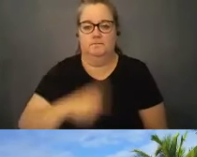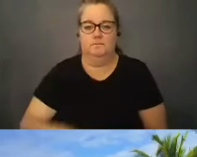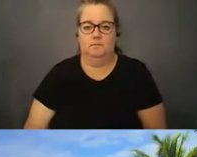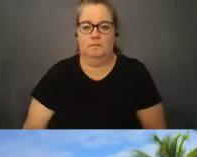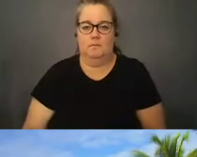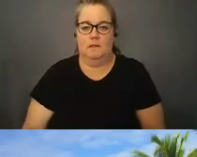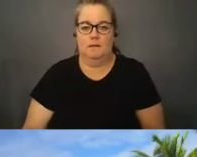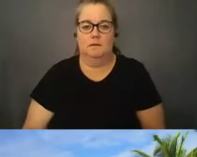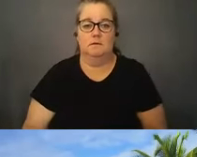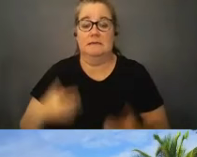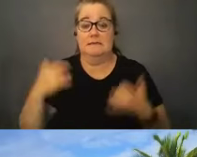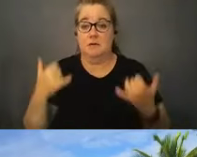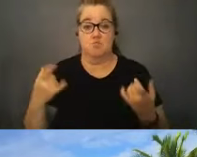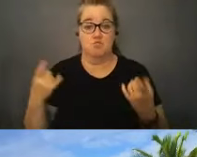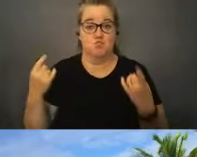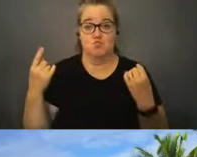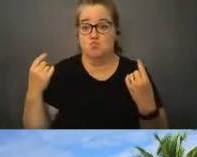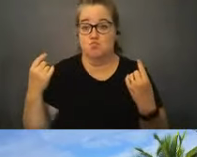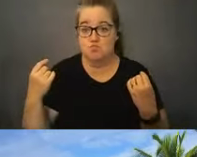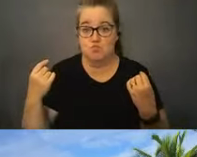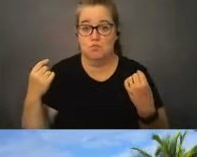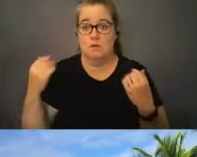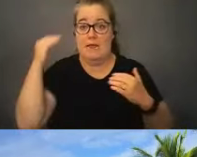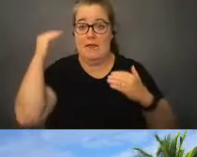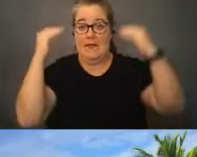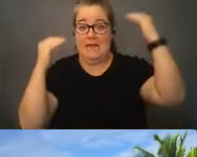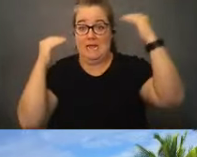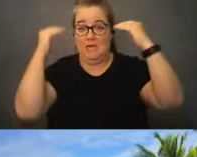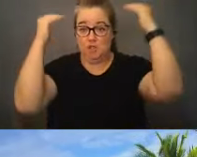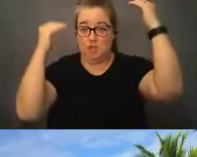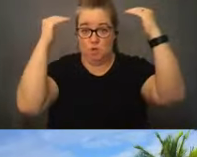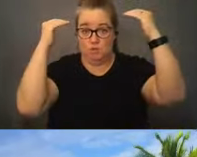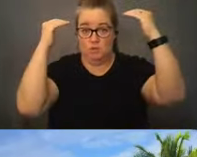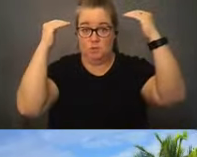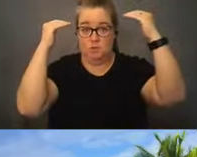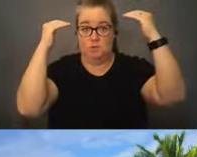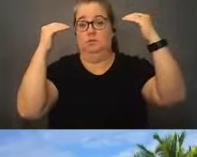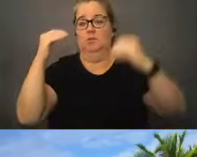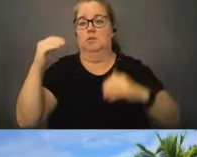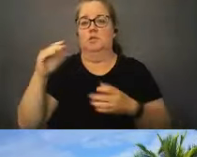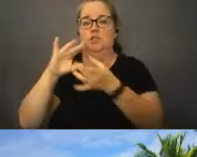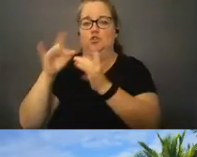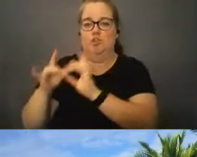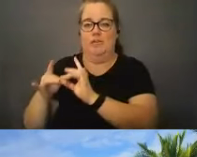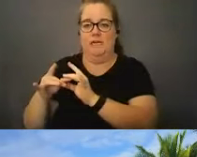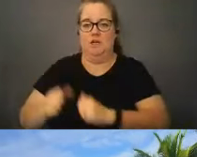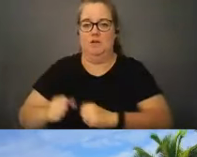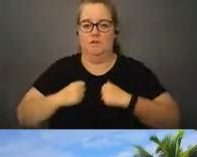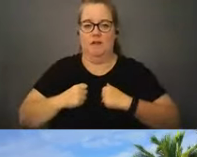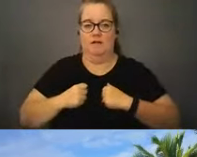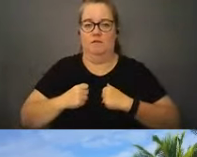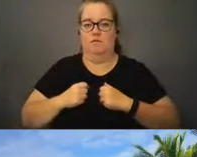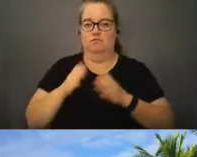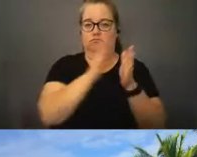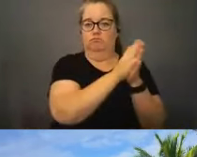So we're going to look at this adult chain of survival. So this is the order from left to right